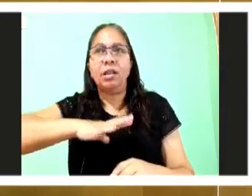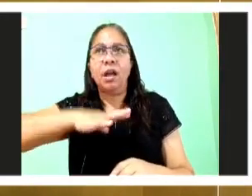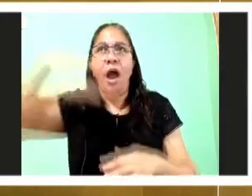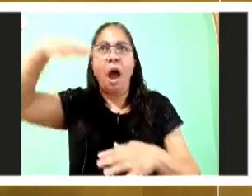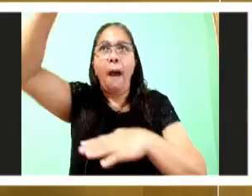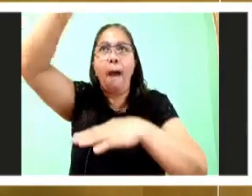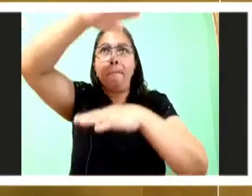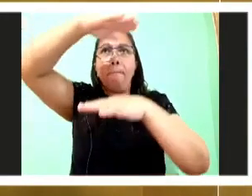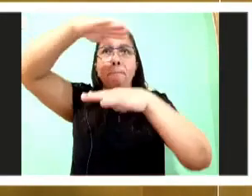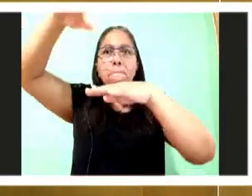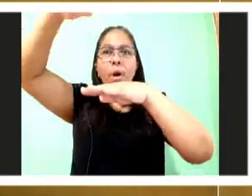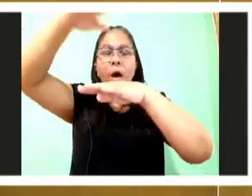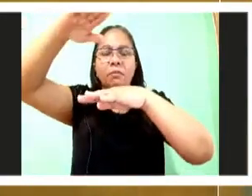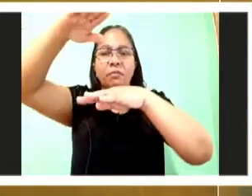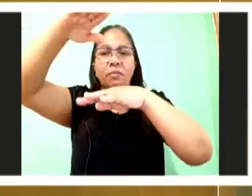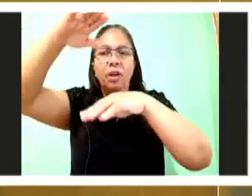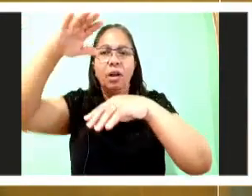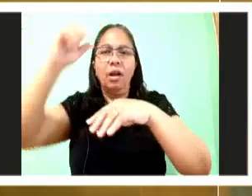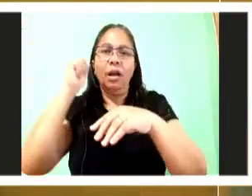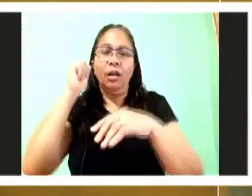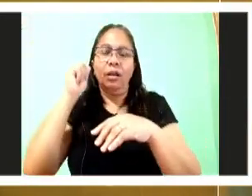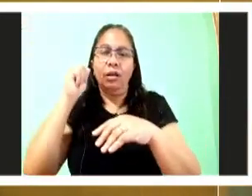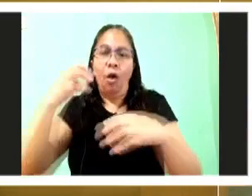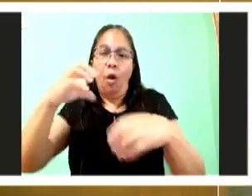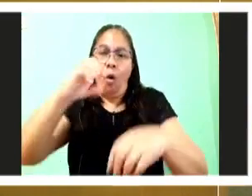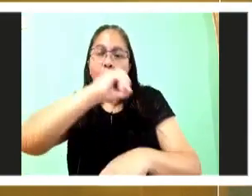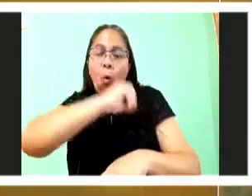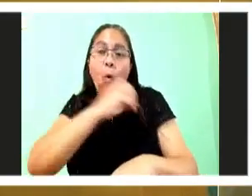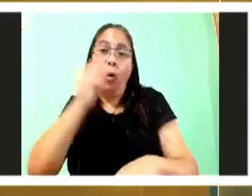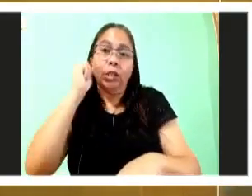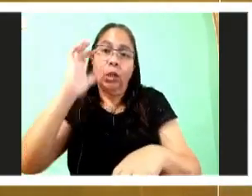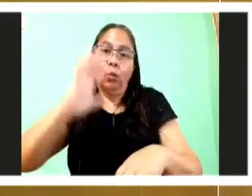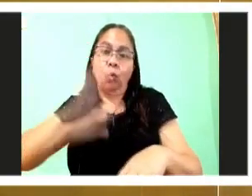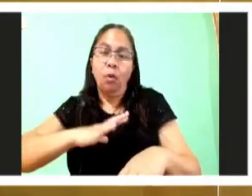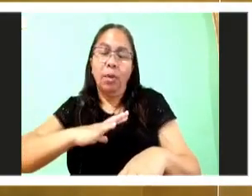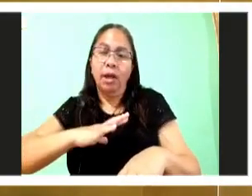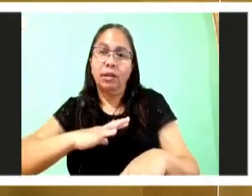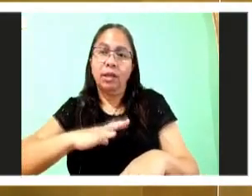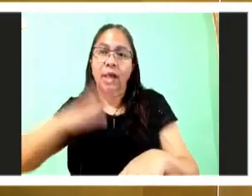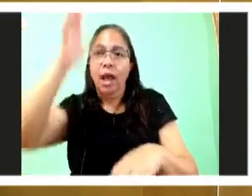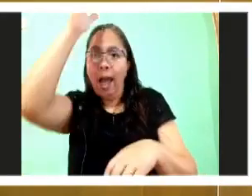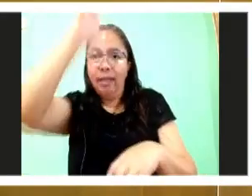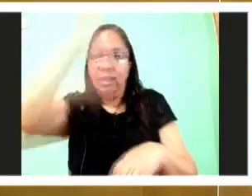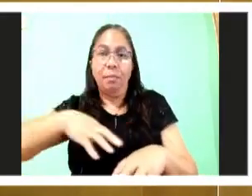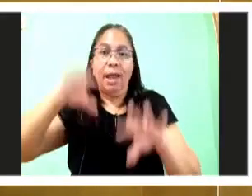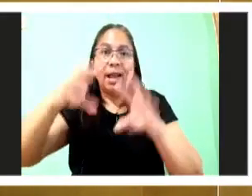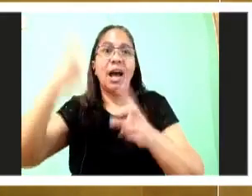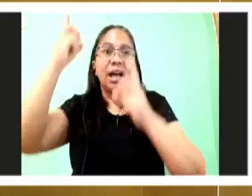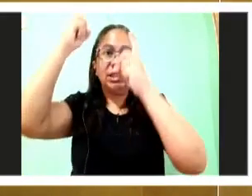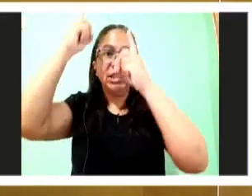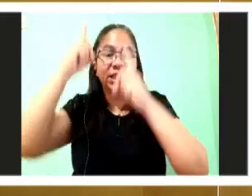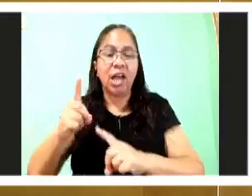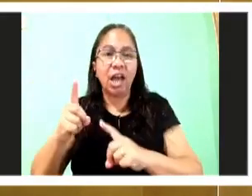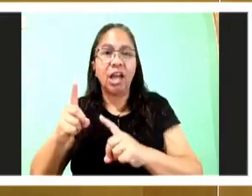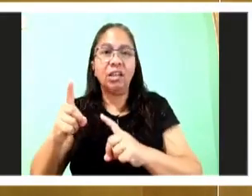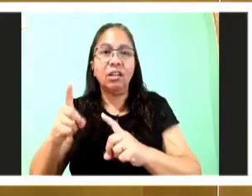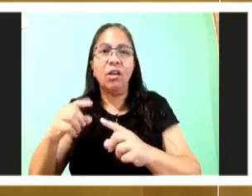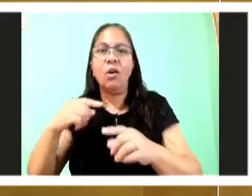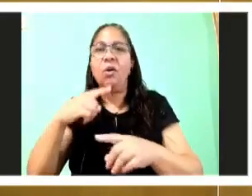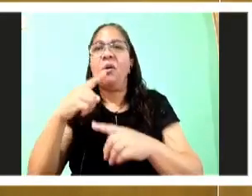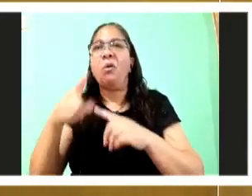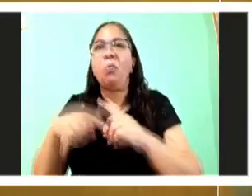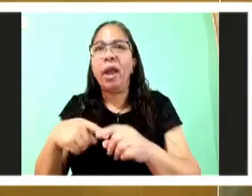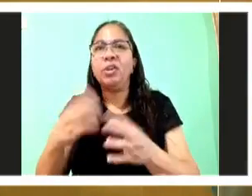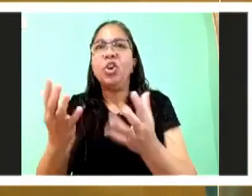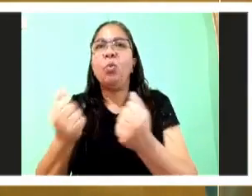her owner, and as her owner could decide when it was convenient to keep ownership and